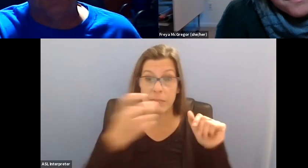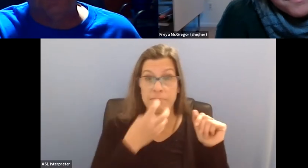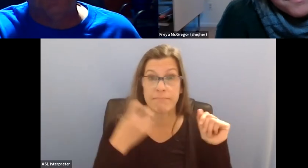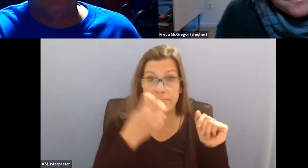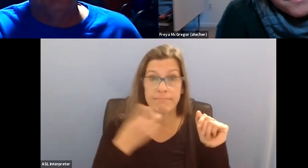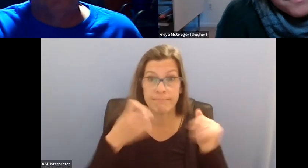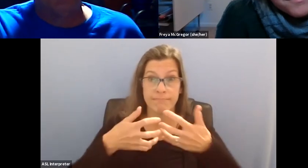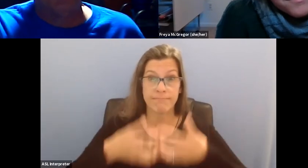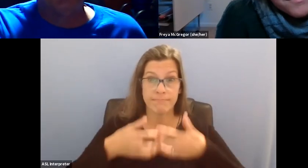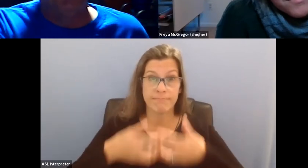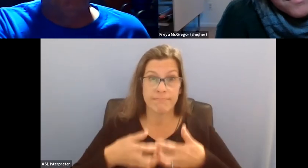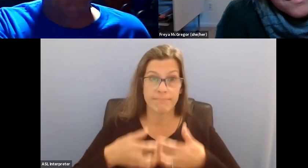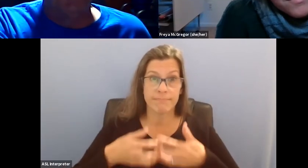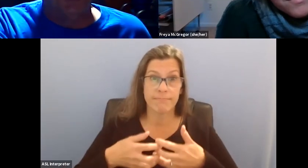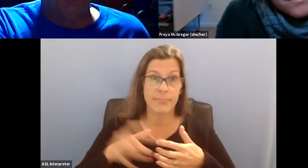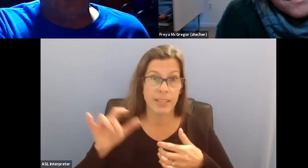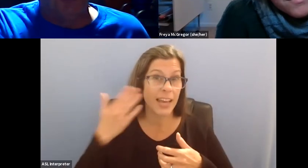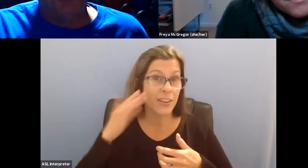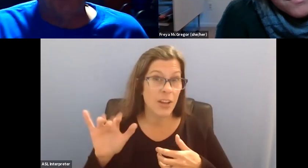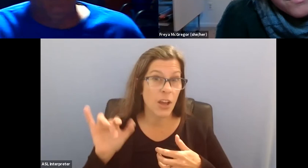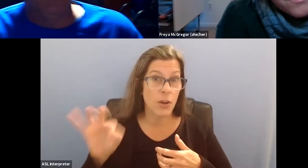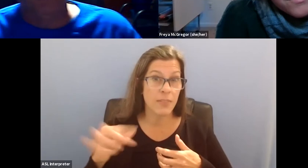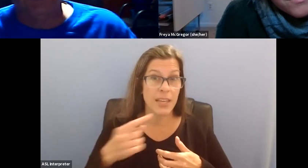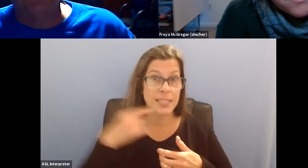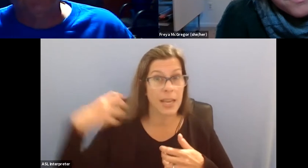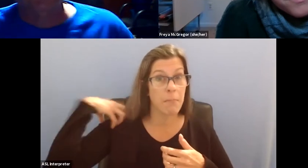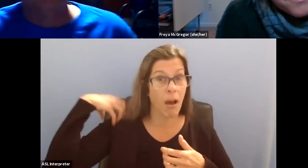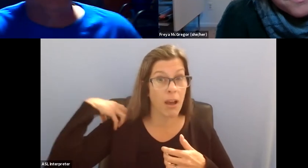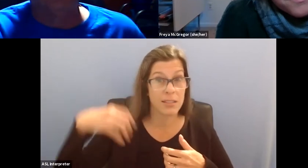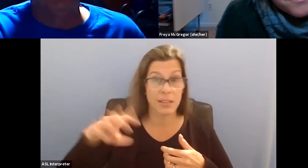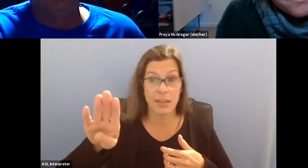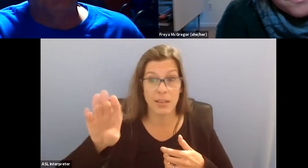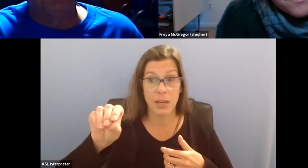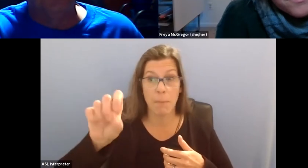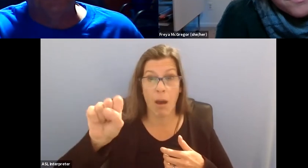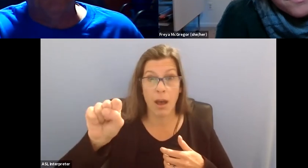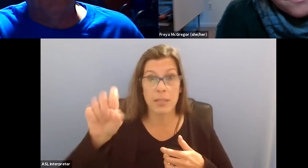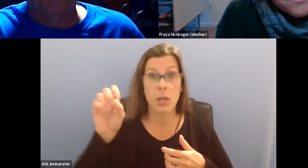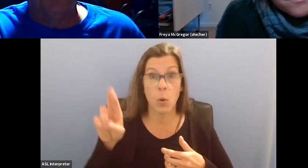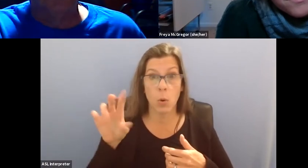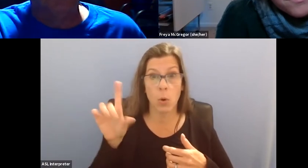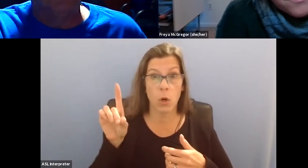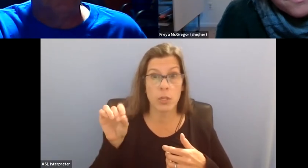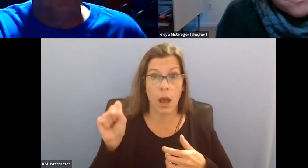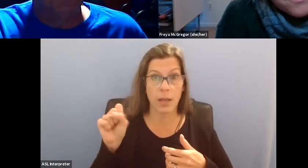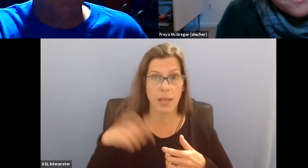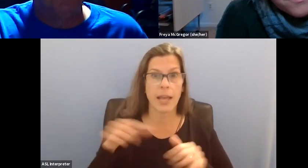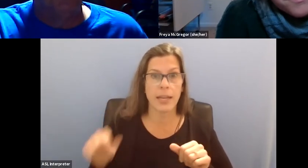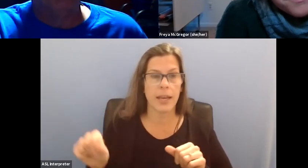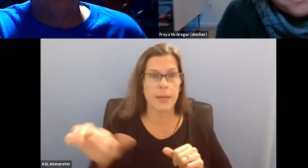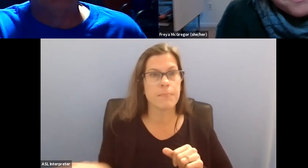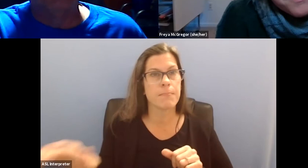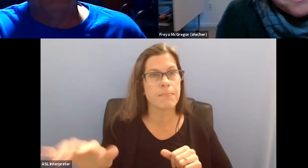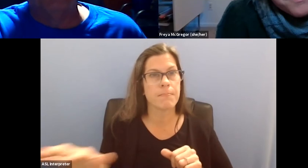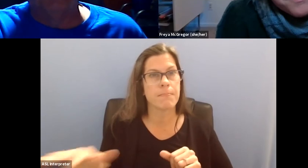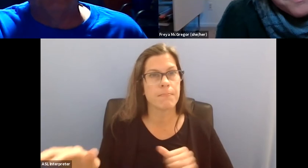it said DOS D O S S or boss B O S S I can reach over and read it in braille and confirm it. And